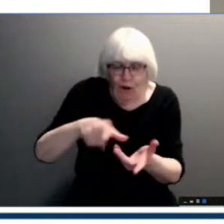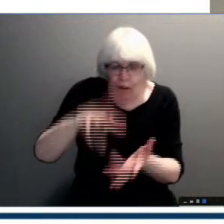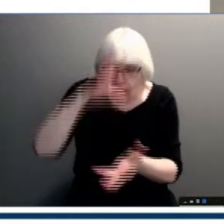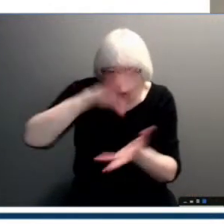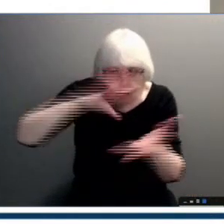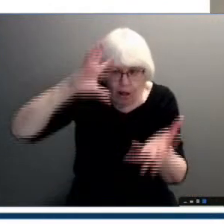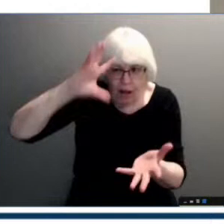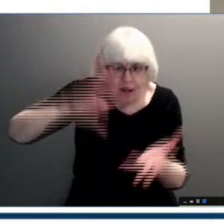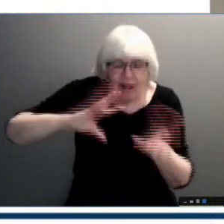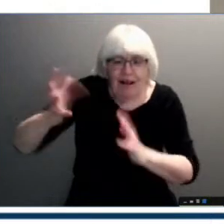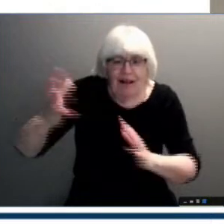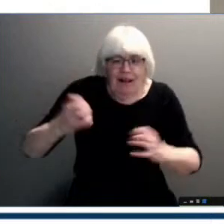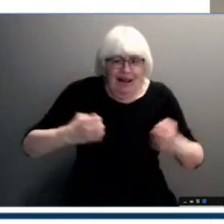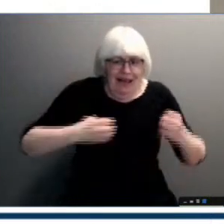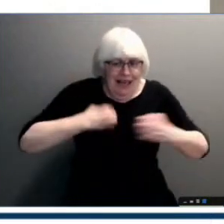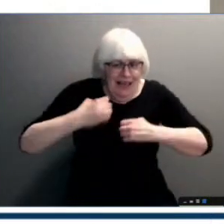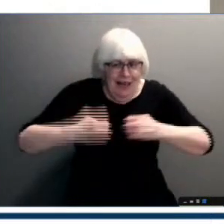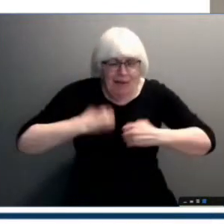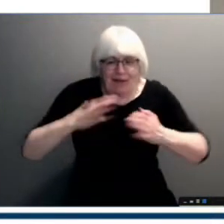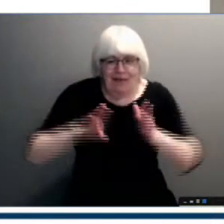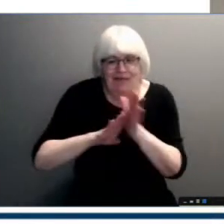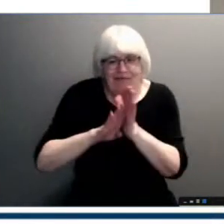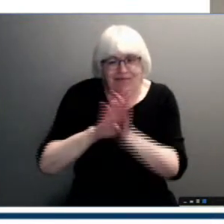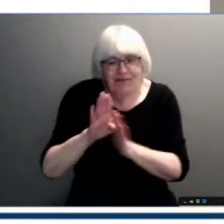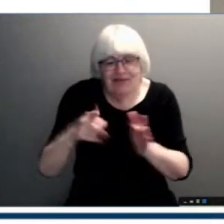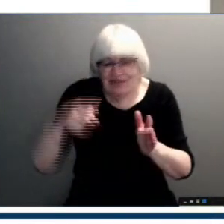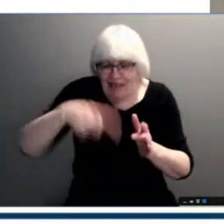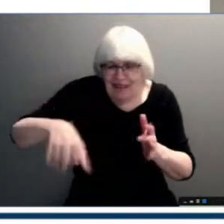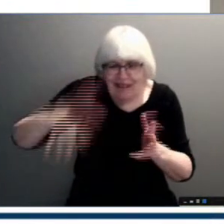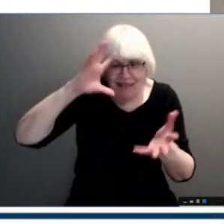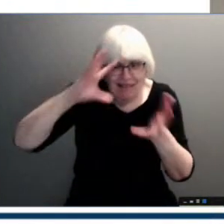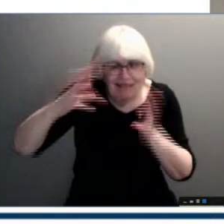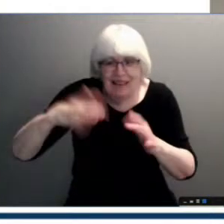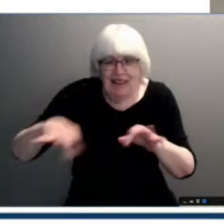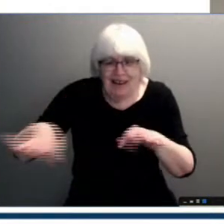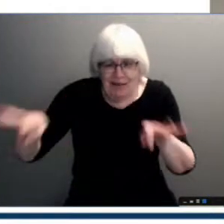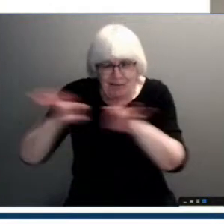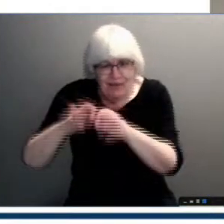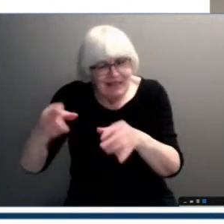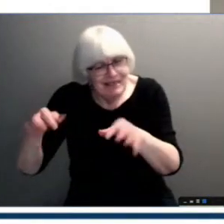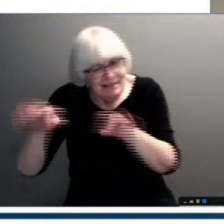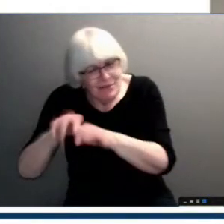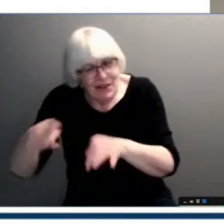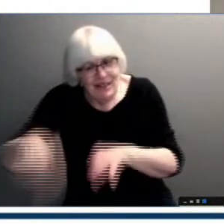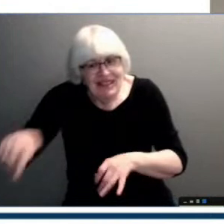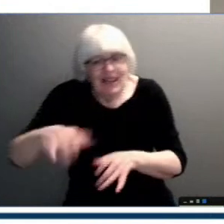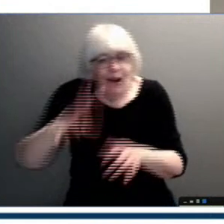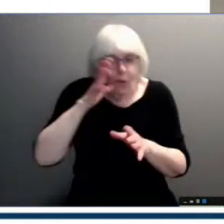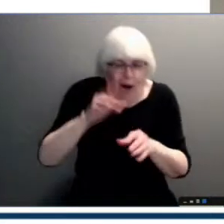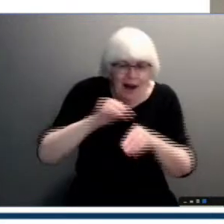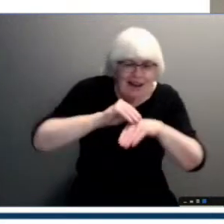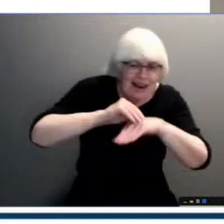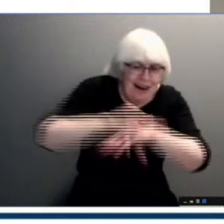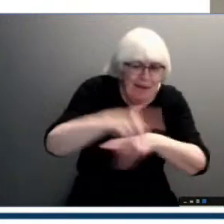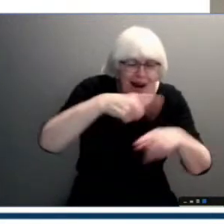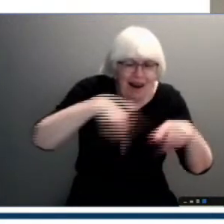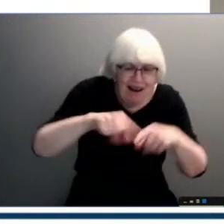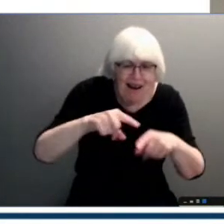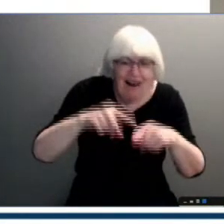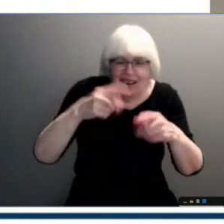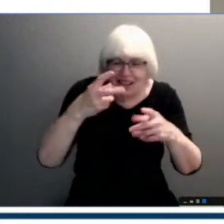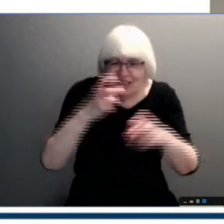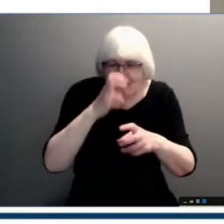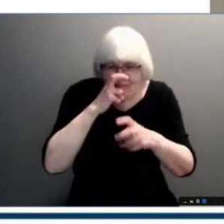every restriction has its own set of impacts. So we always work to, as I said on Monday, always trying to find